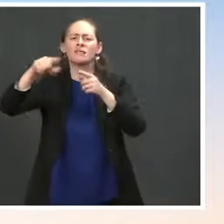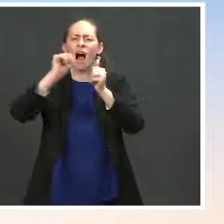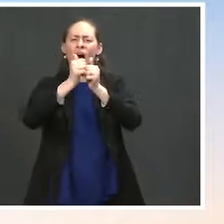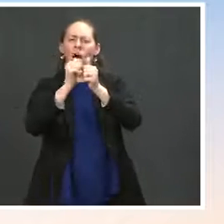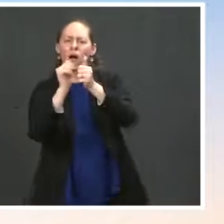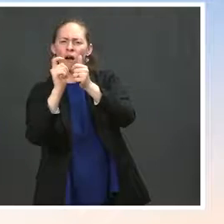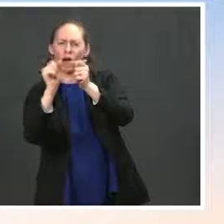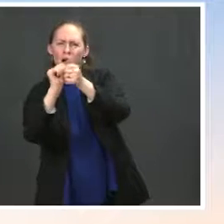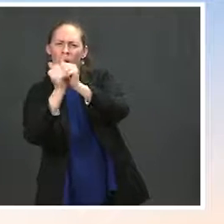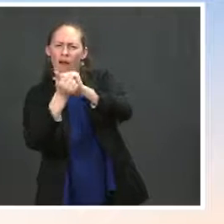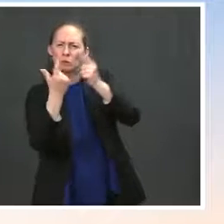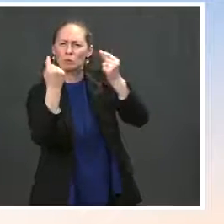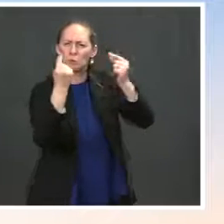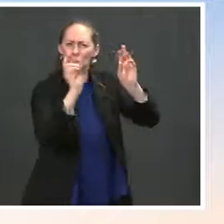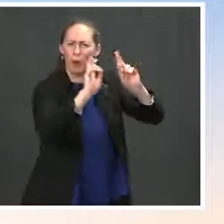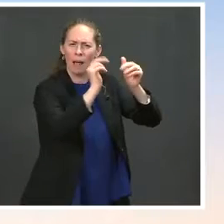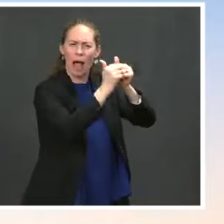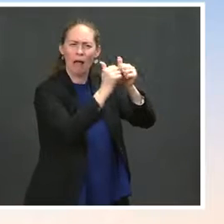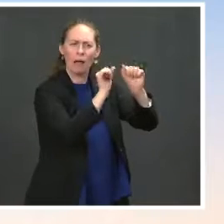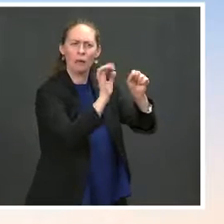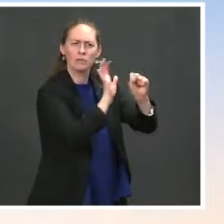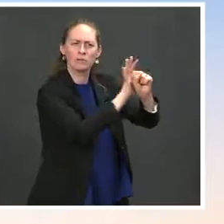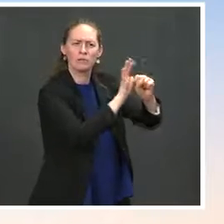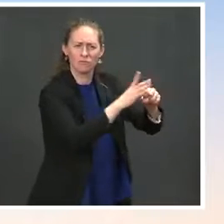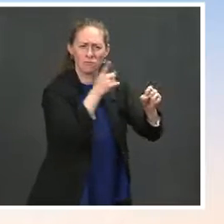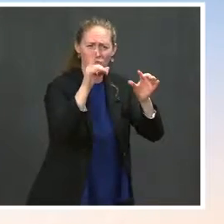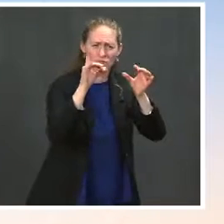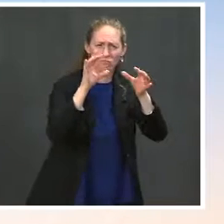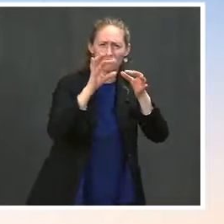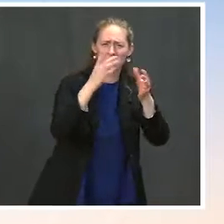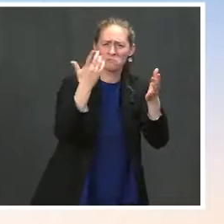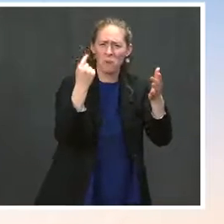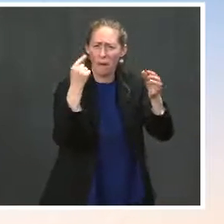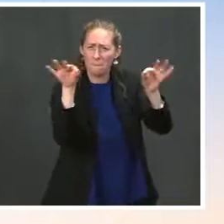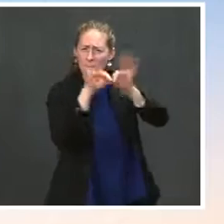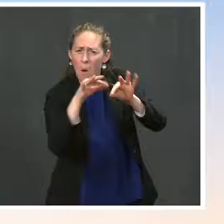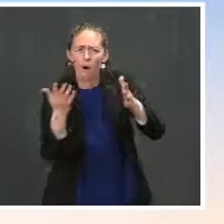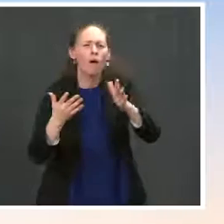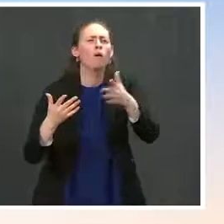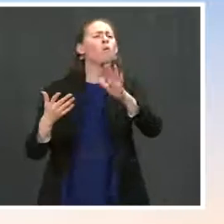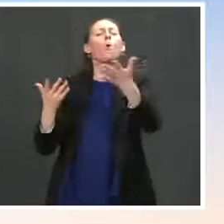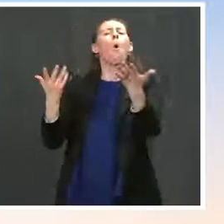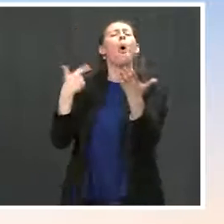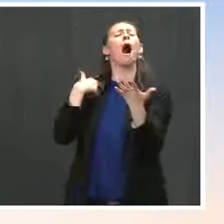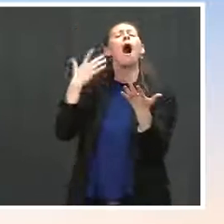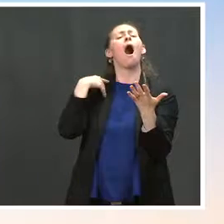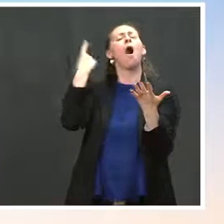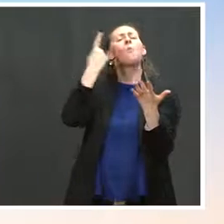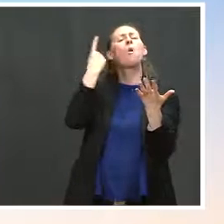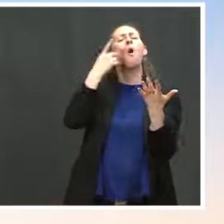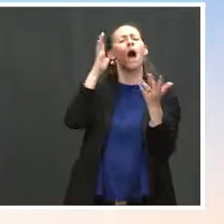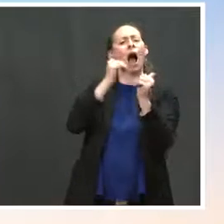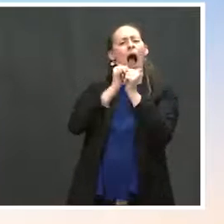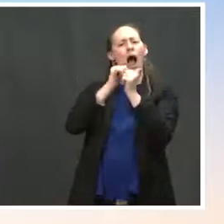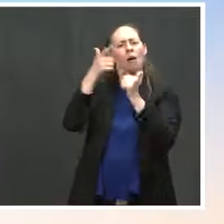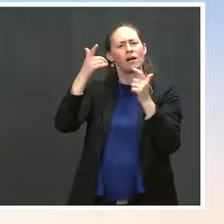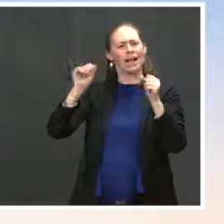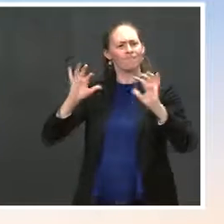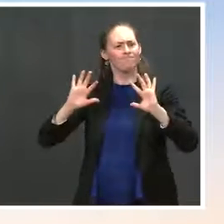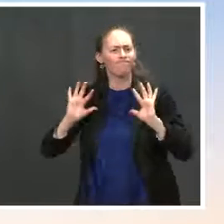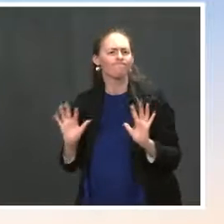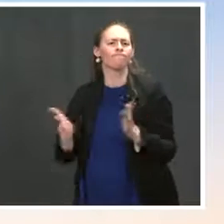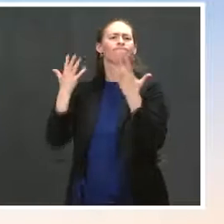Congress? About the importance of doing this? About how to, get them to raise the amount of money that are